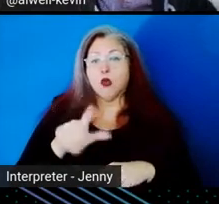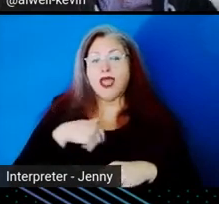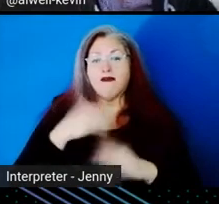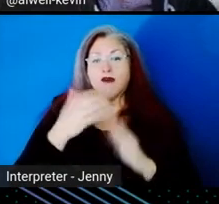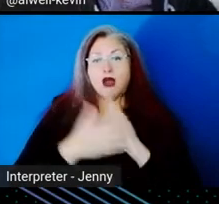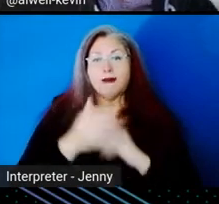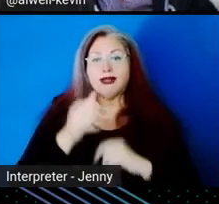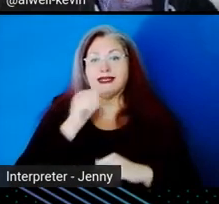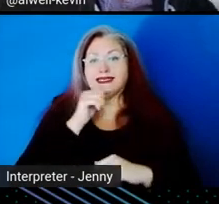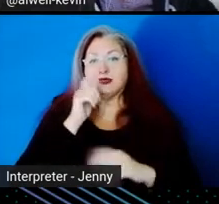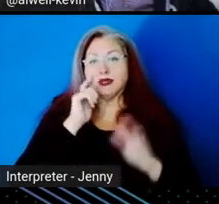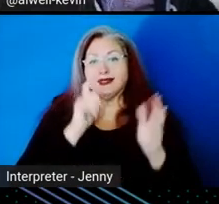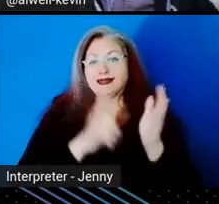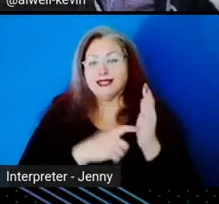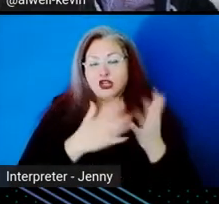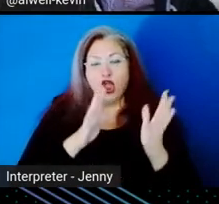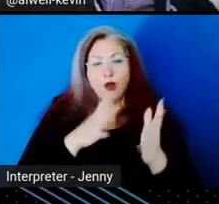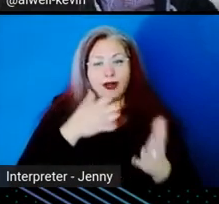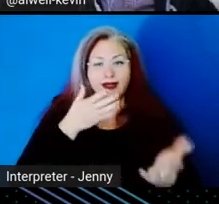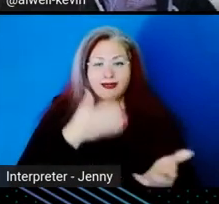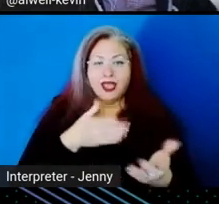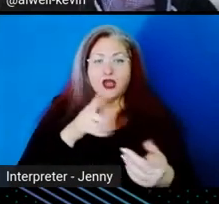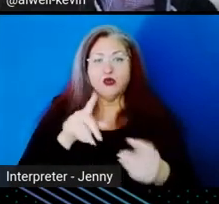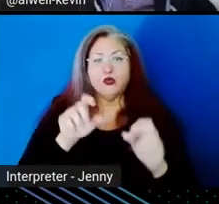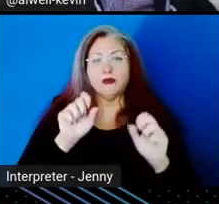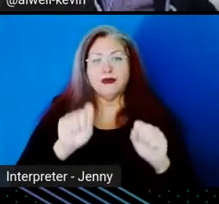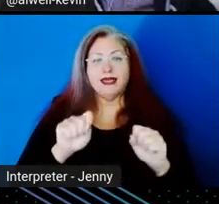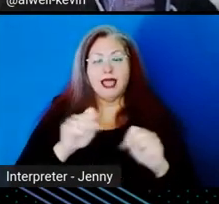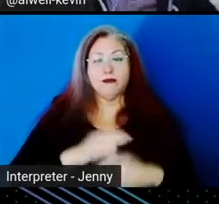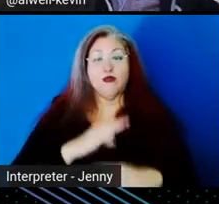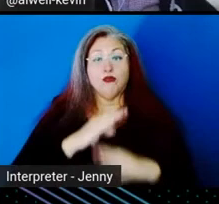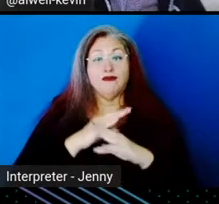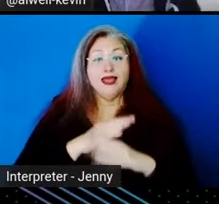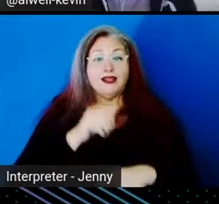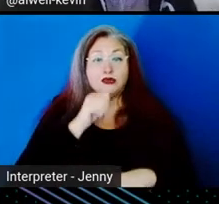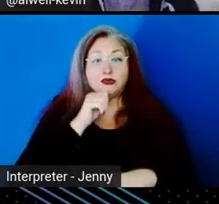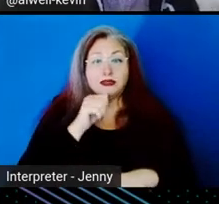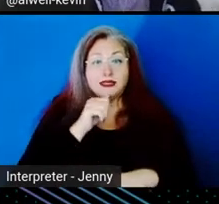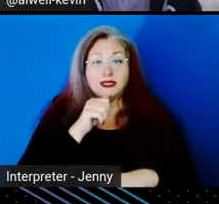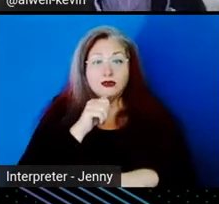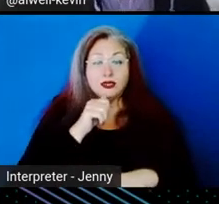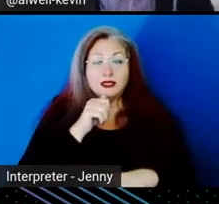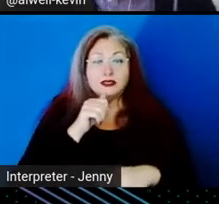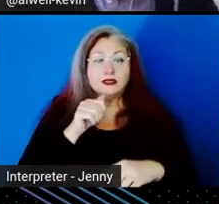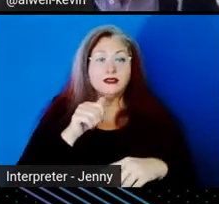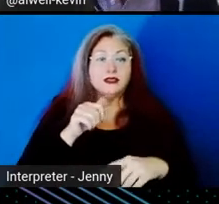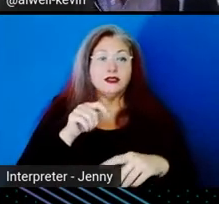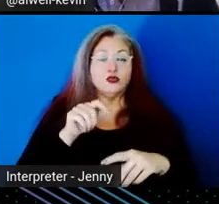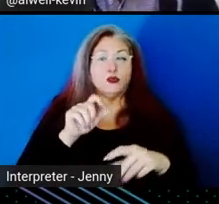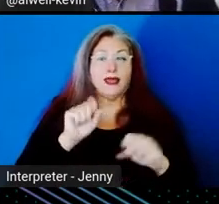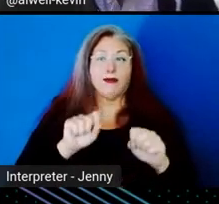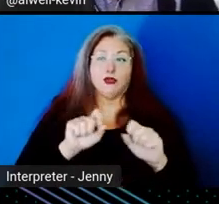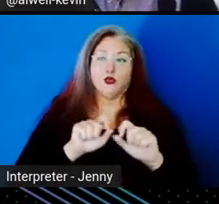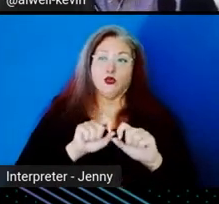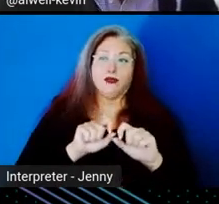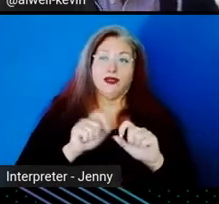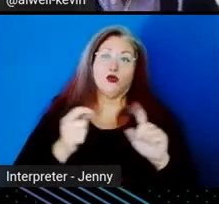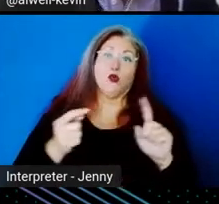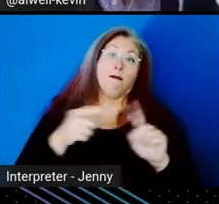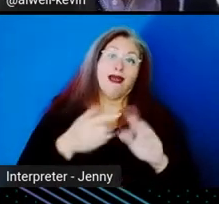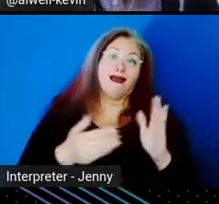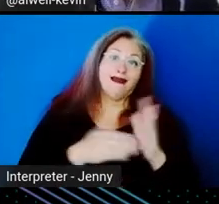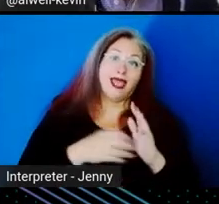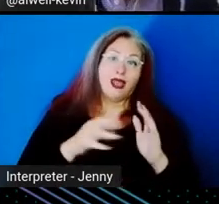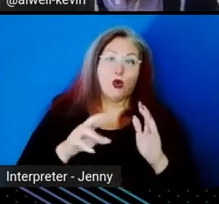secret detection baked in. You have the ability to prevent those secrets from making their way there again or in